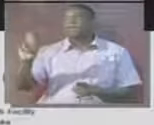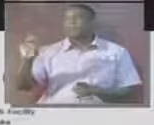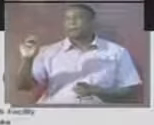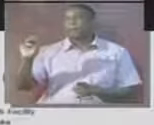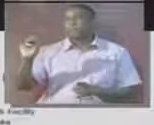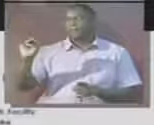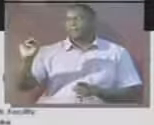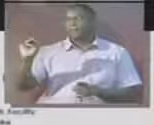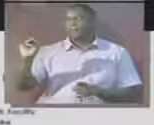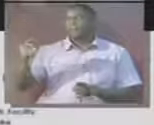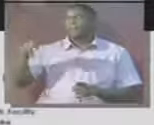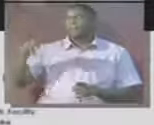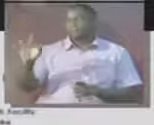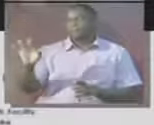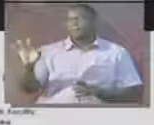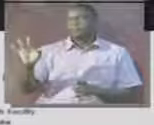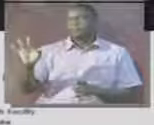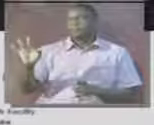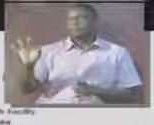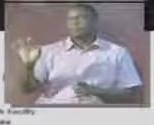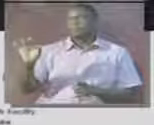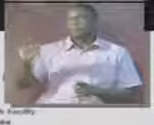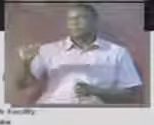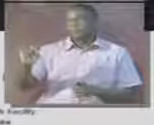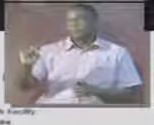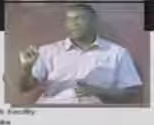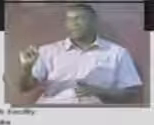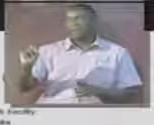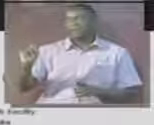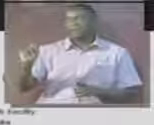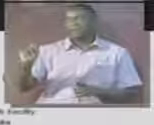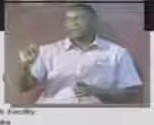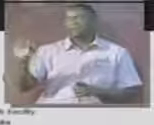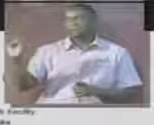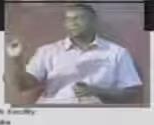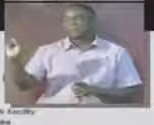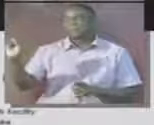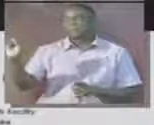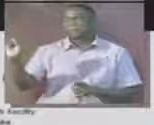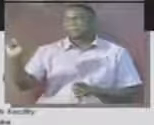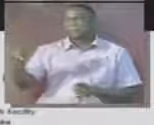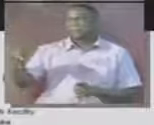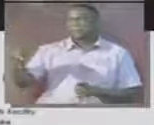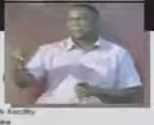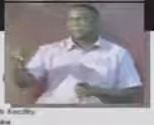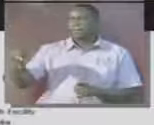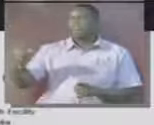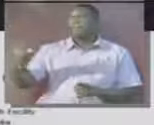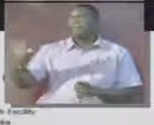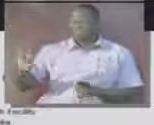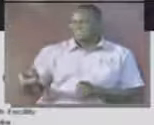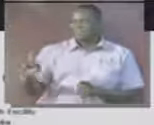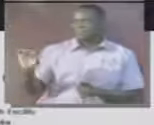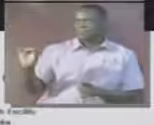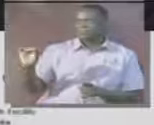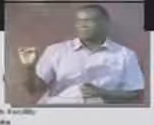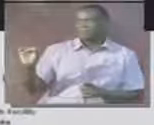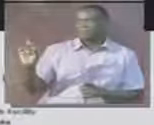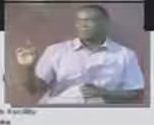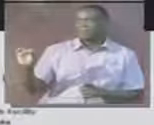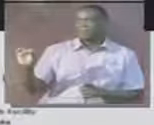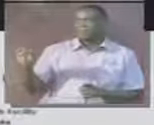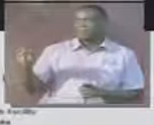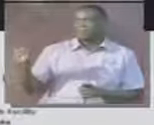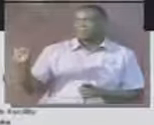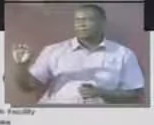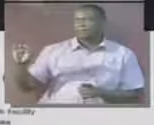Marabella, Point Fortin, Princestown, Siparia, South Oropouche, St. Madeleine. So a couple